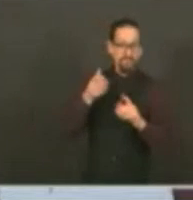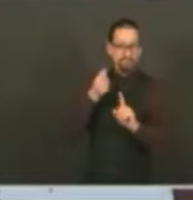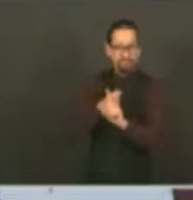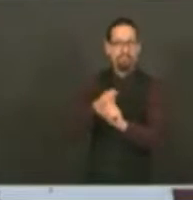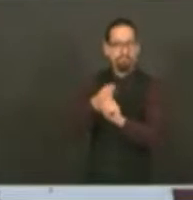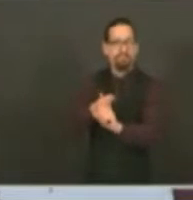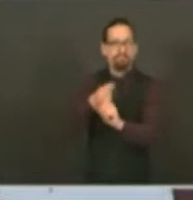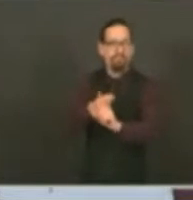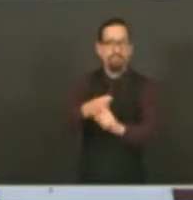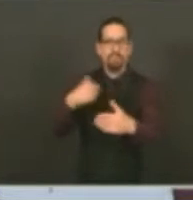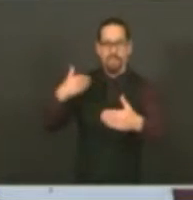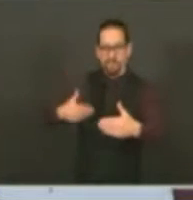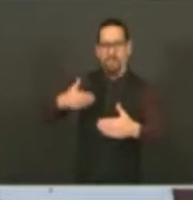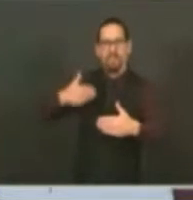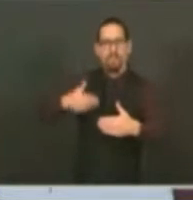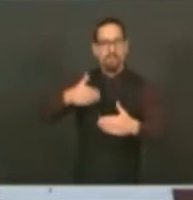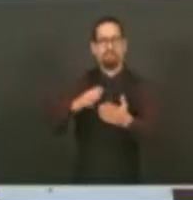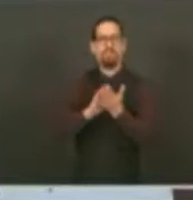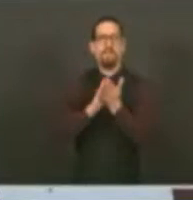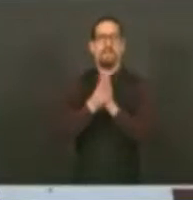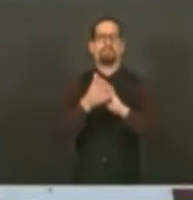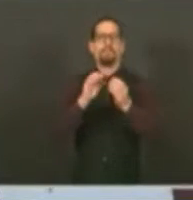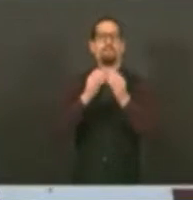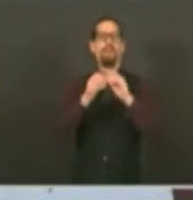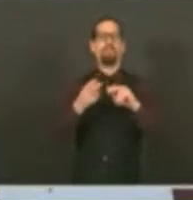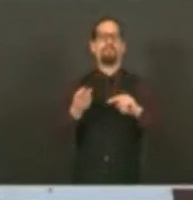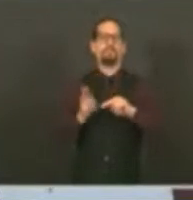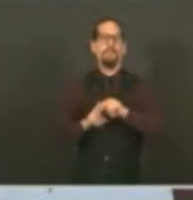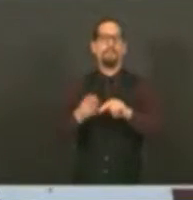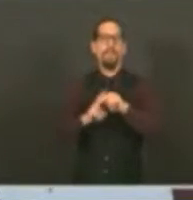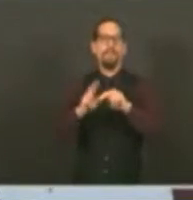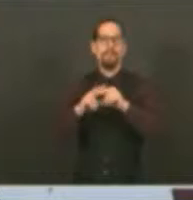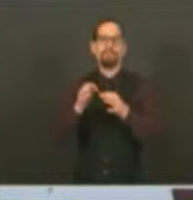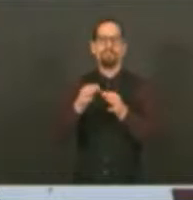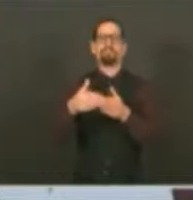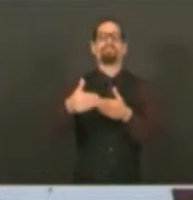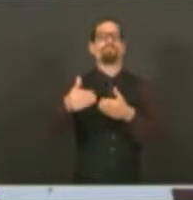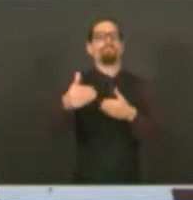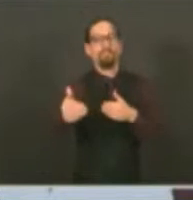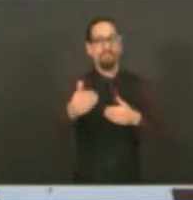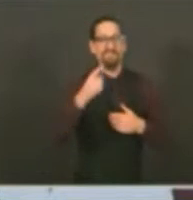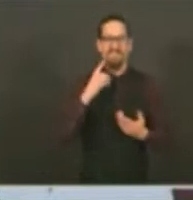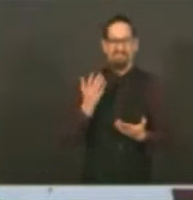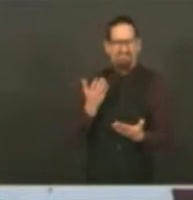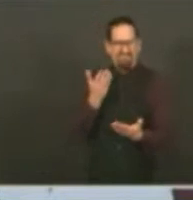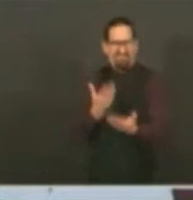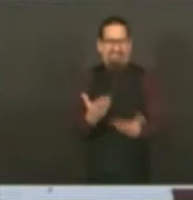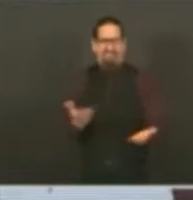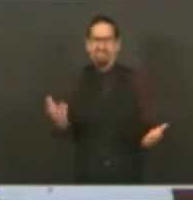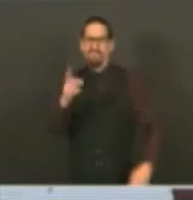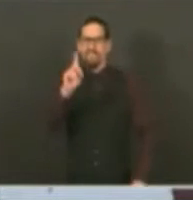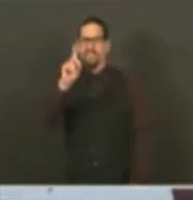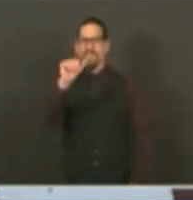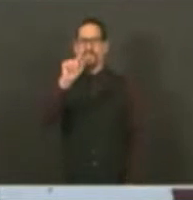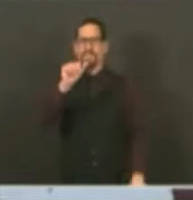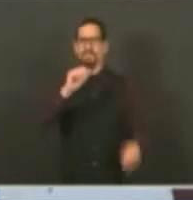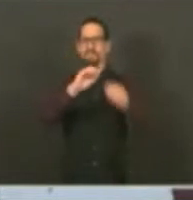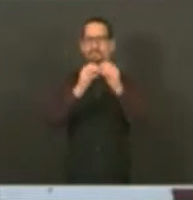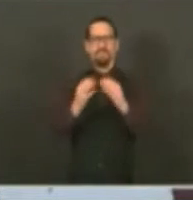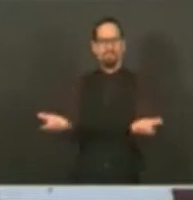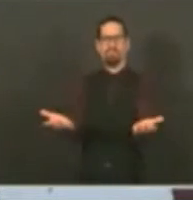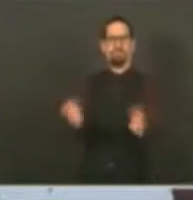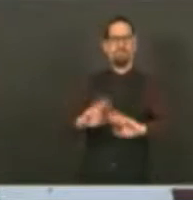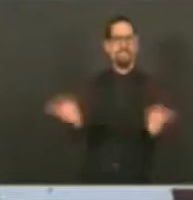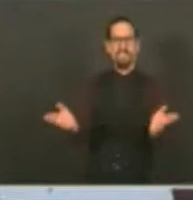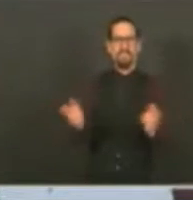frankly, it speaks for itself. In other words, we know that you see it now even, like when mobility